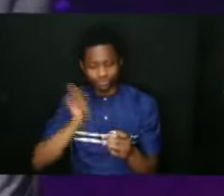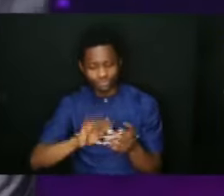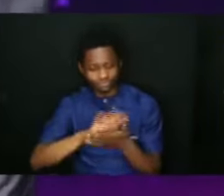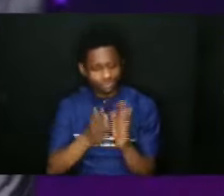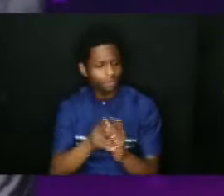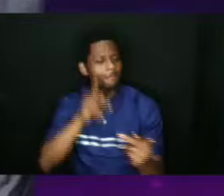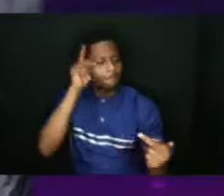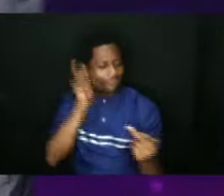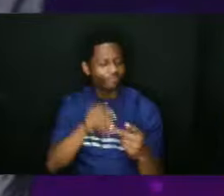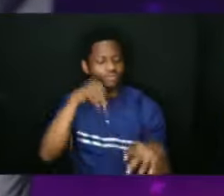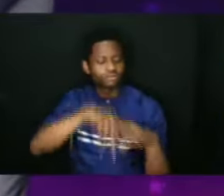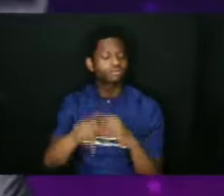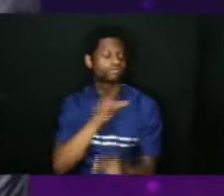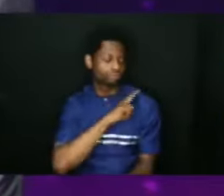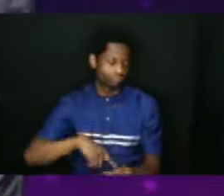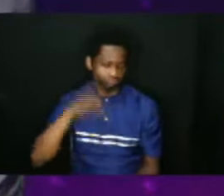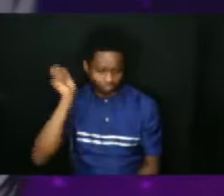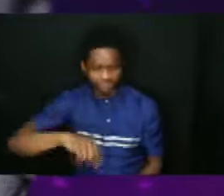Colossians